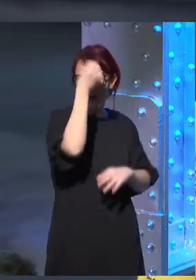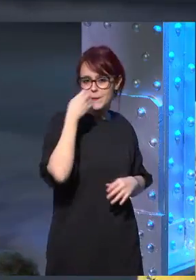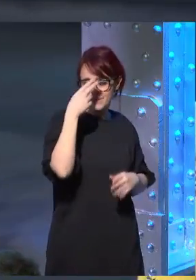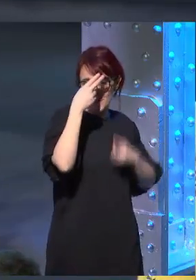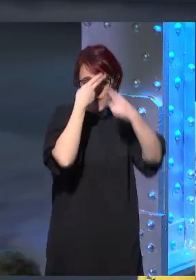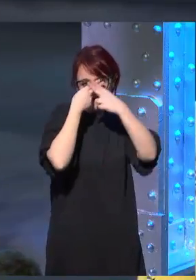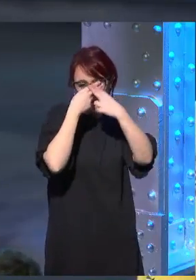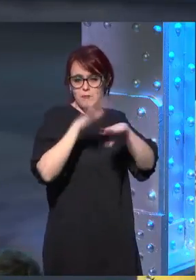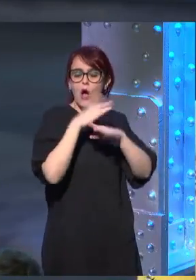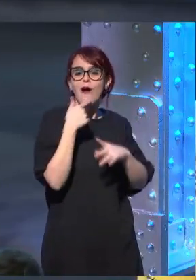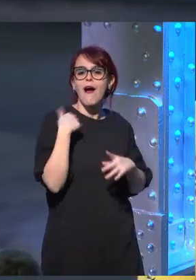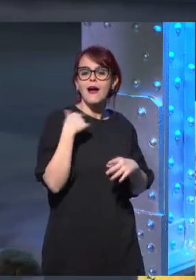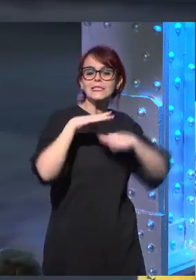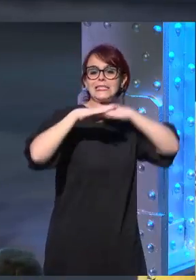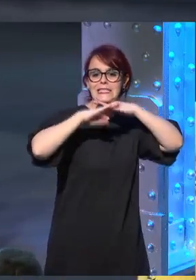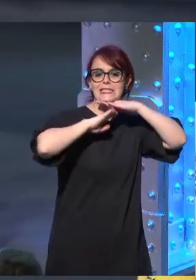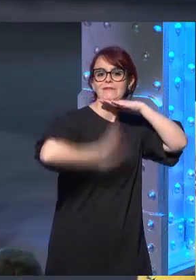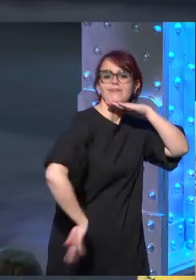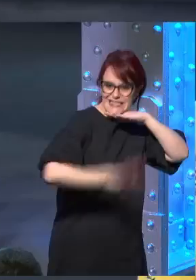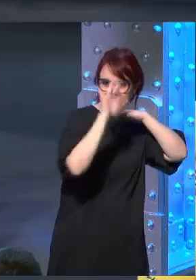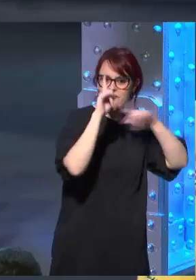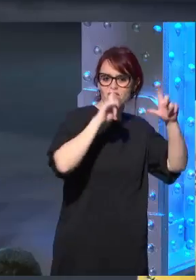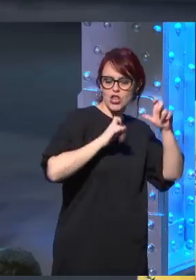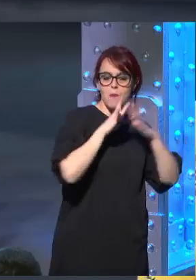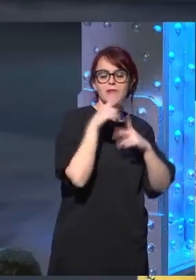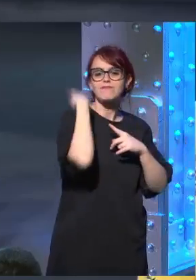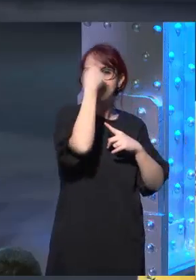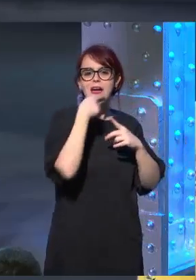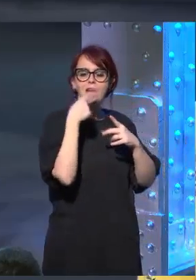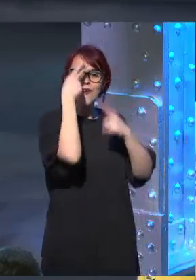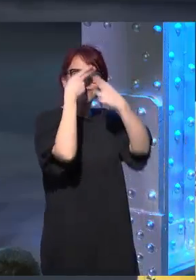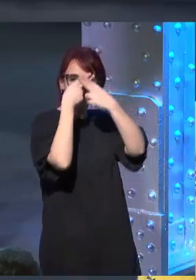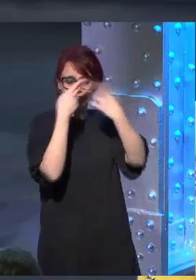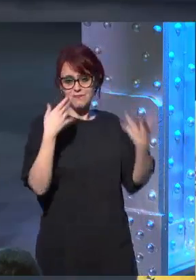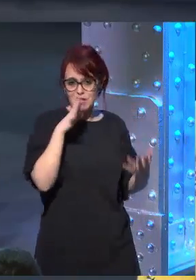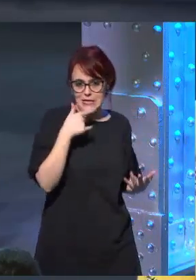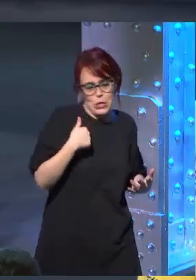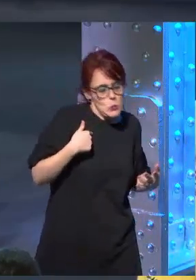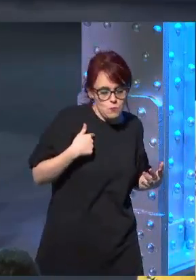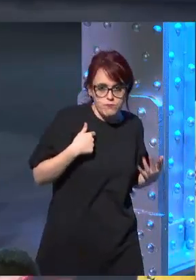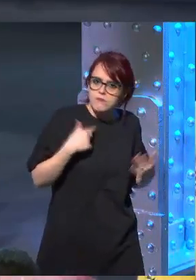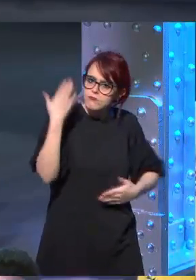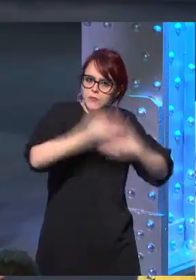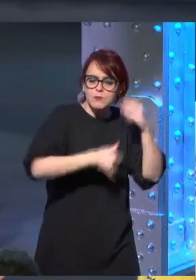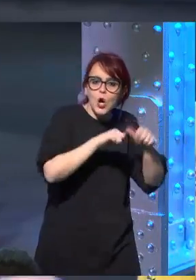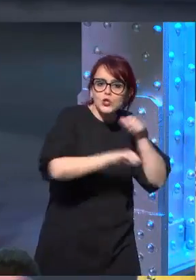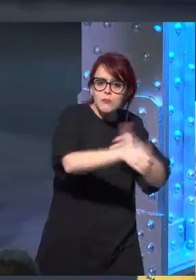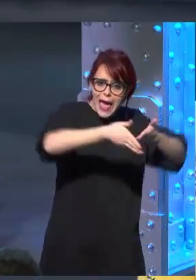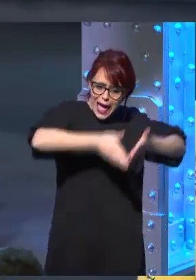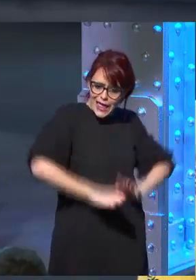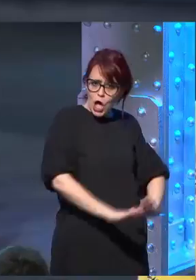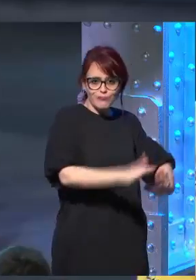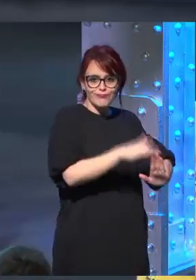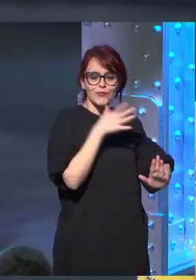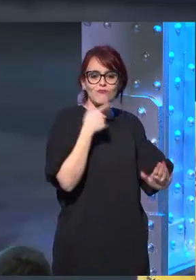my children without showing their faces and without these personal information. So it's about setting the line that I